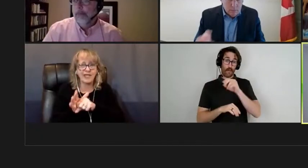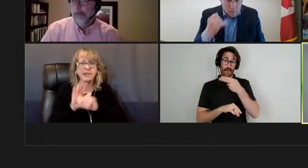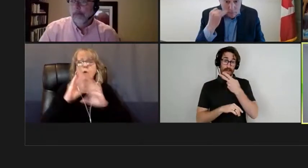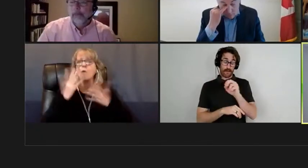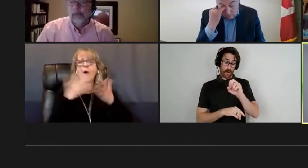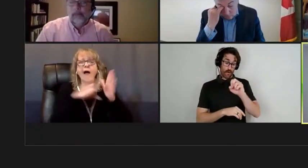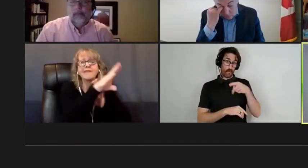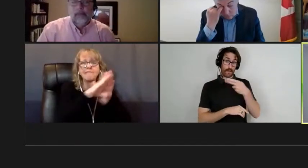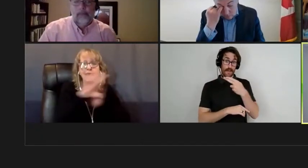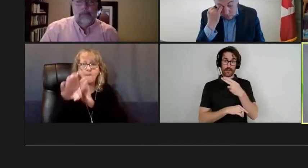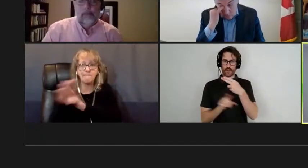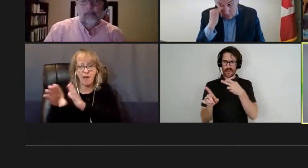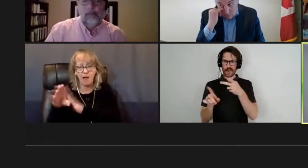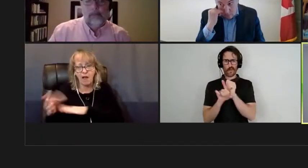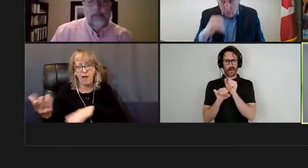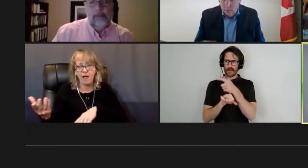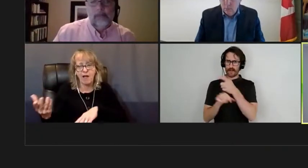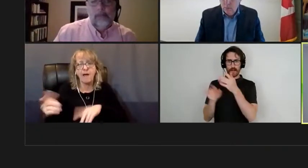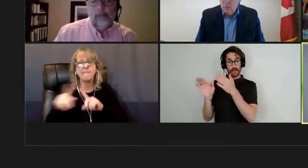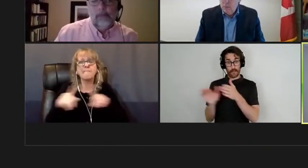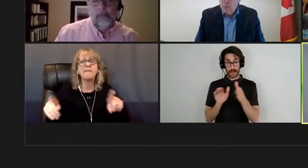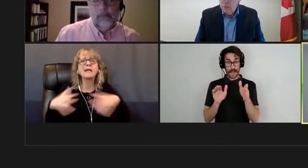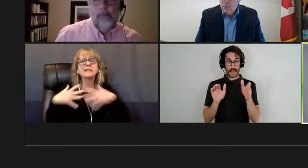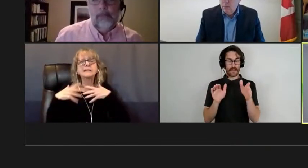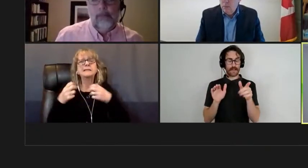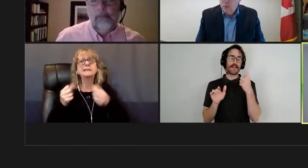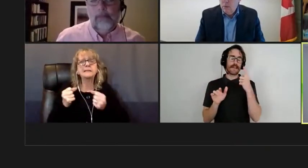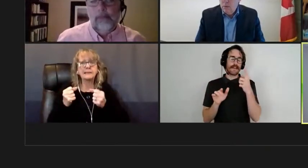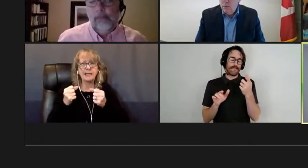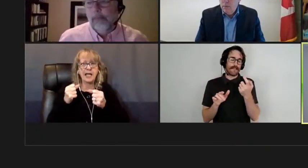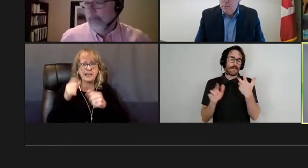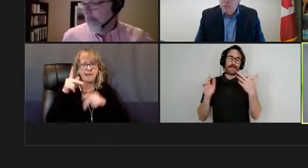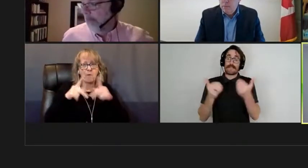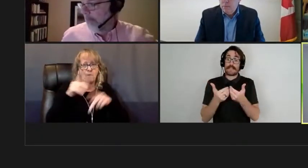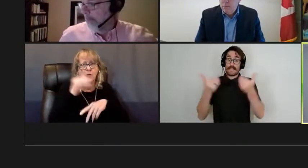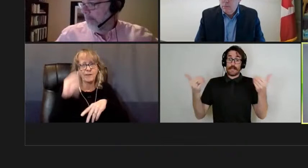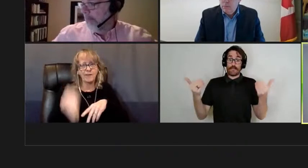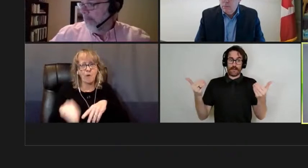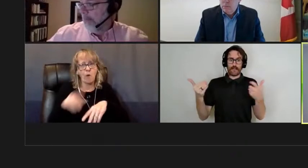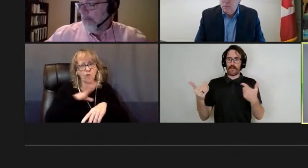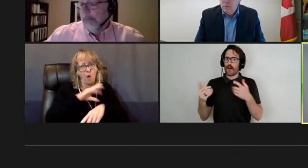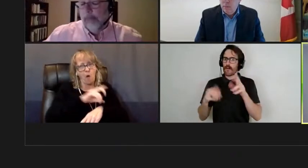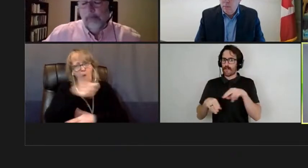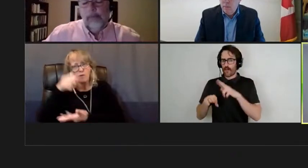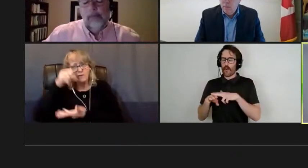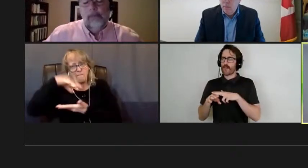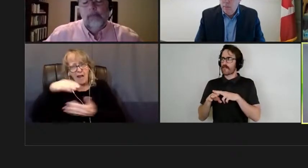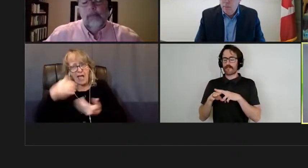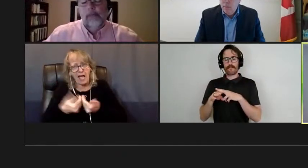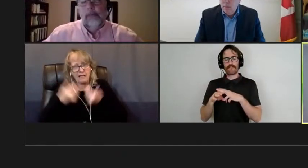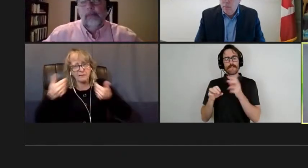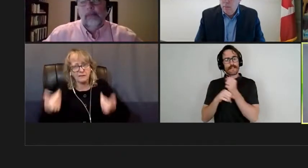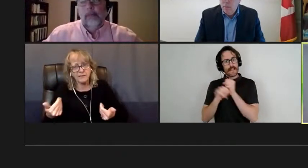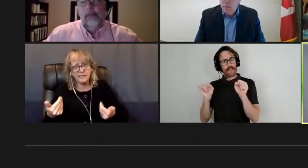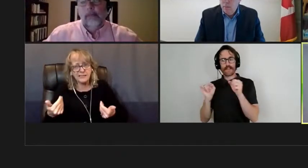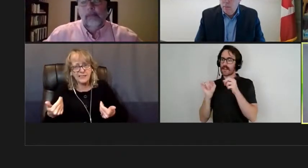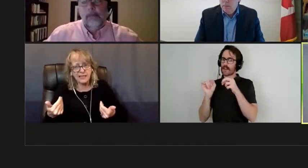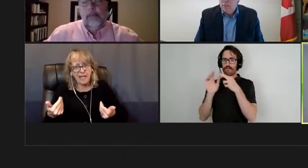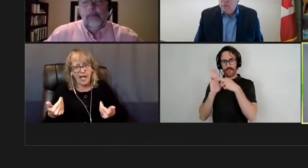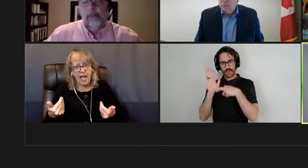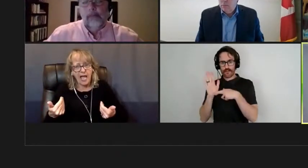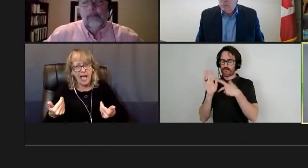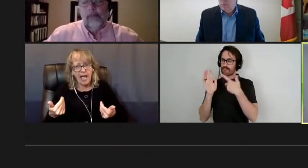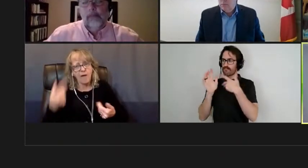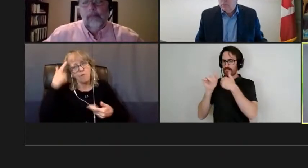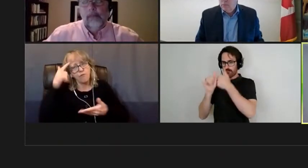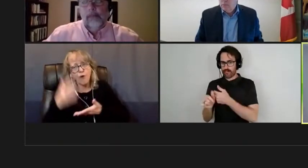on a plan that is separate from its typical initiatives that will, you know, really rebuild the mental health of our